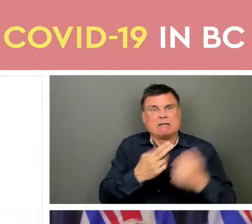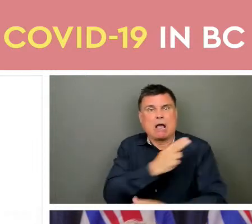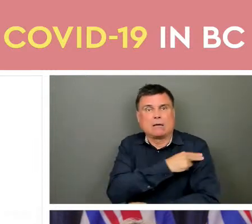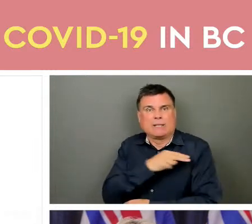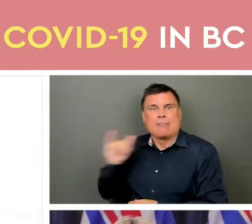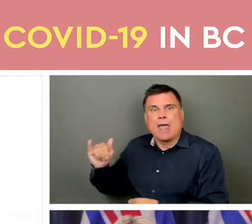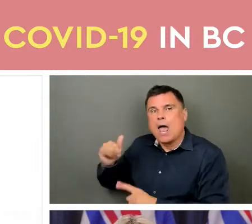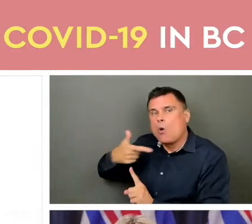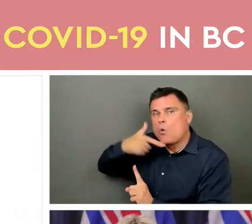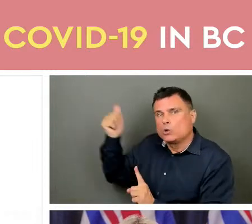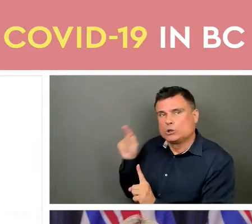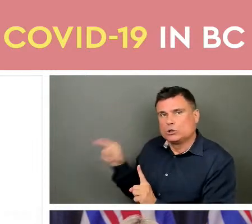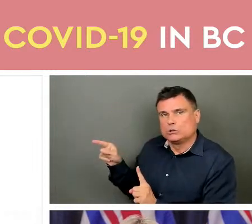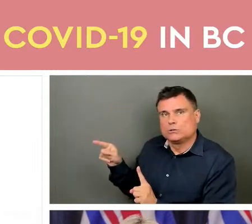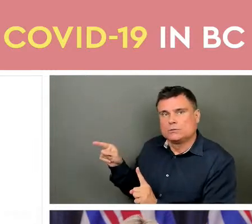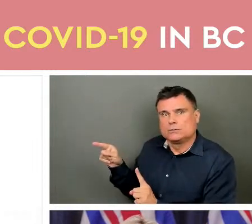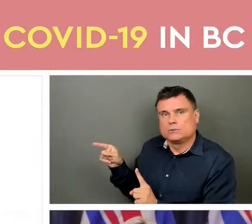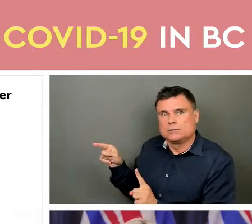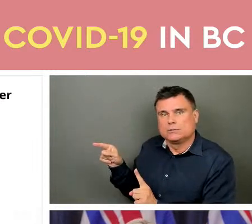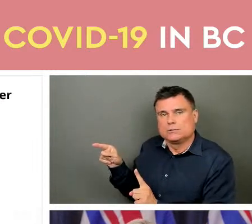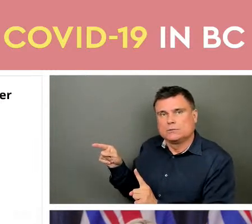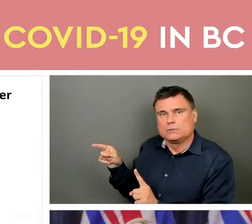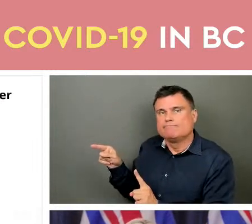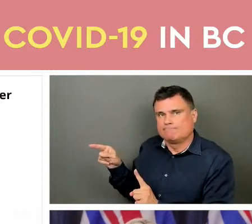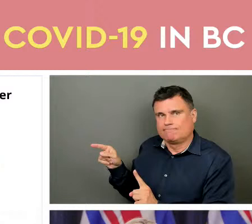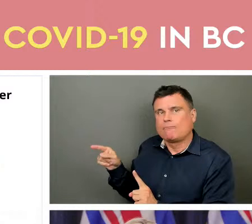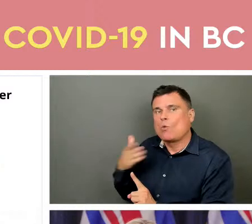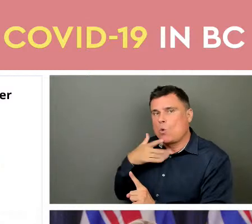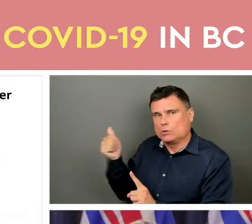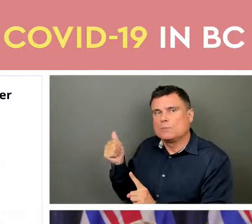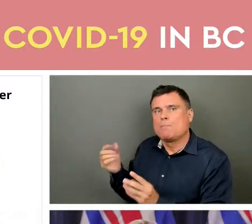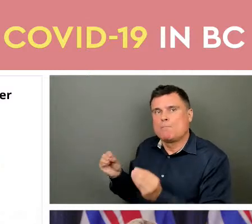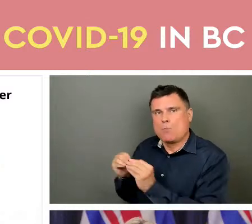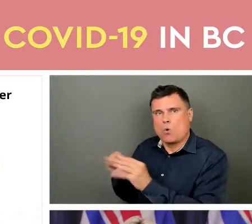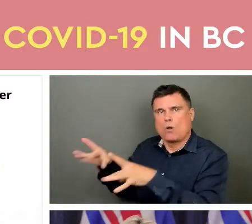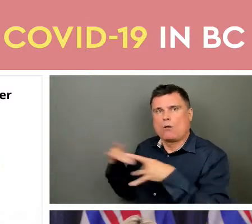continues to be driving the hospitalizations and deaths.